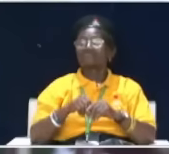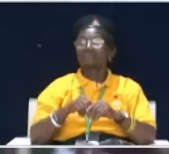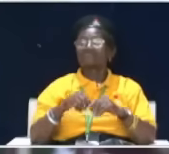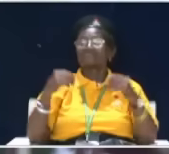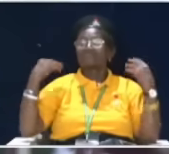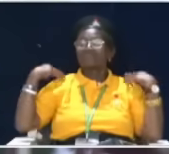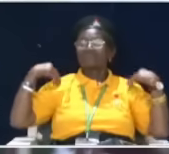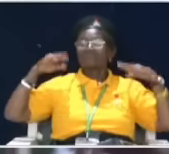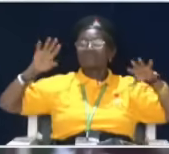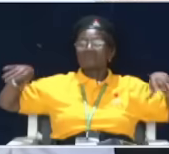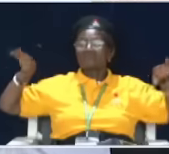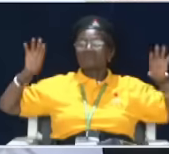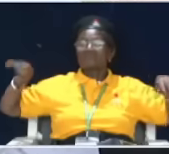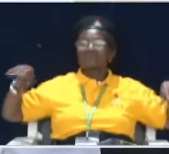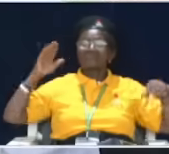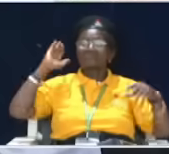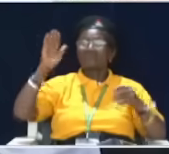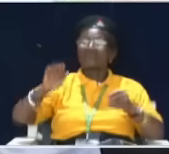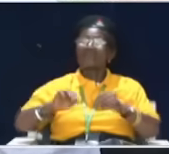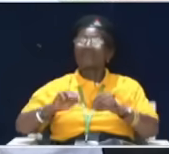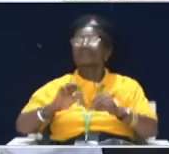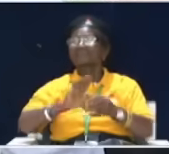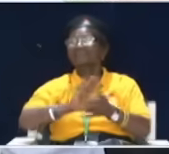angels will clear the way for you.